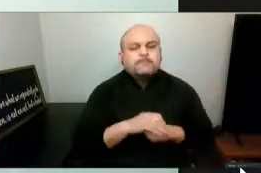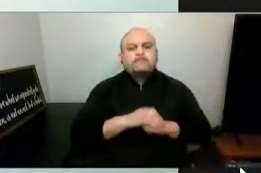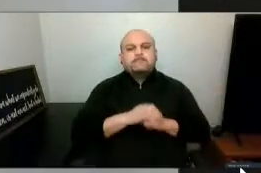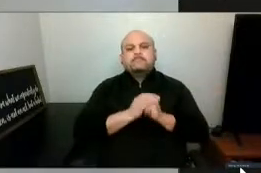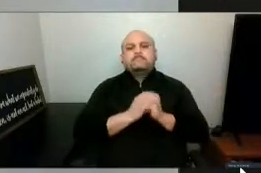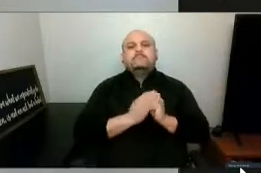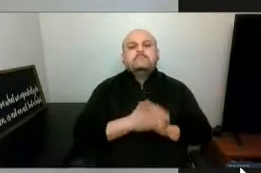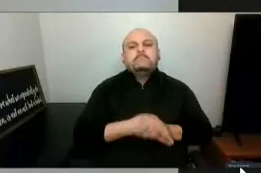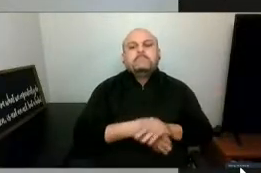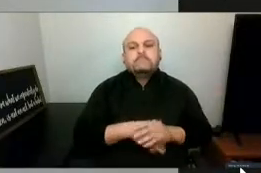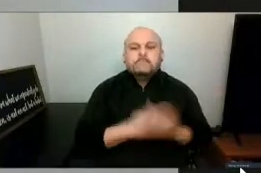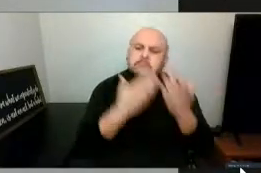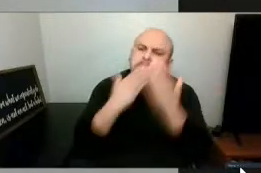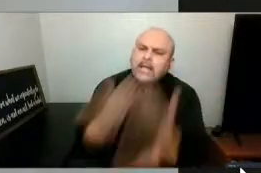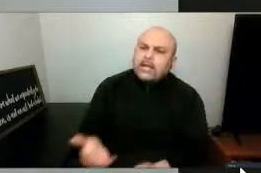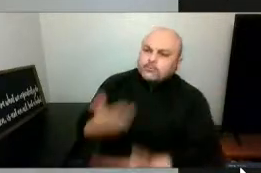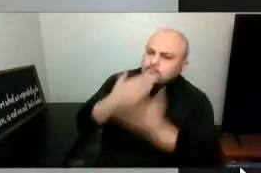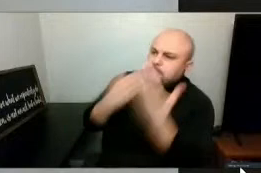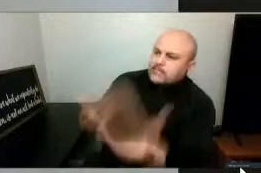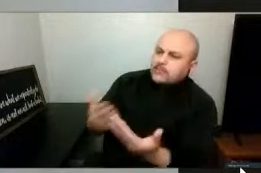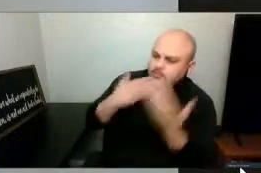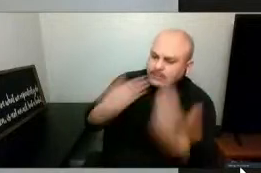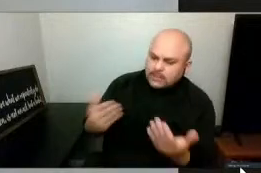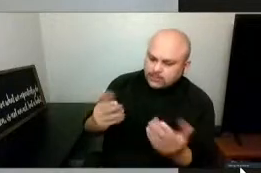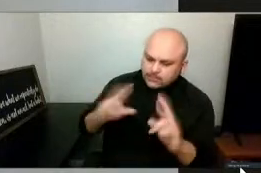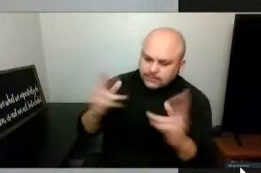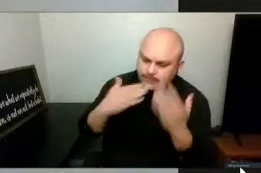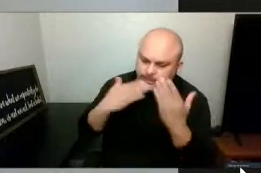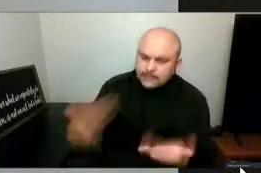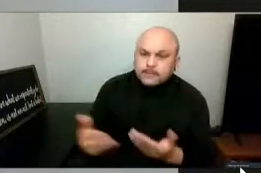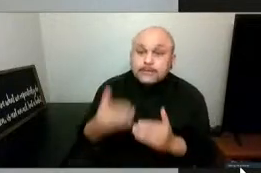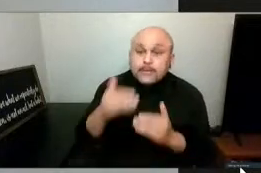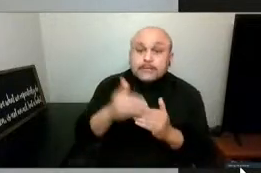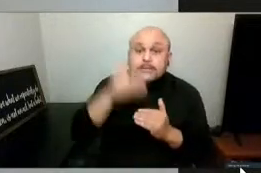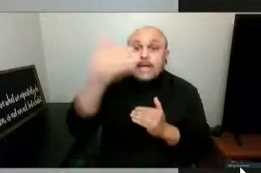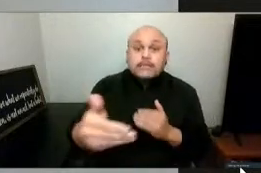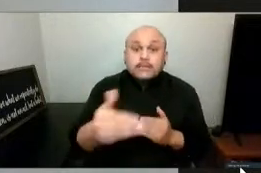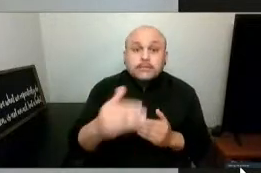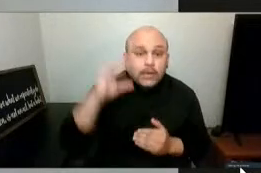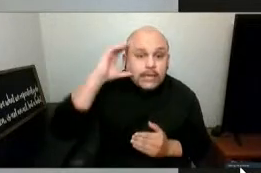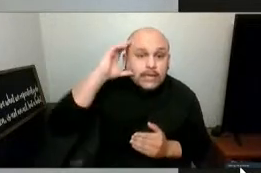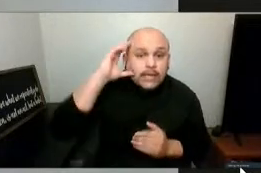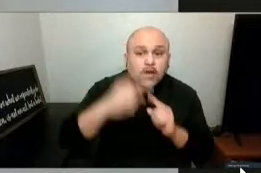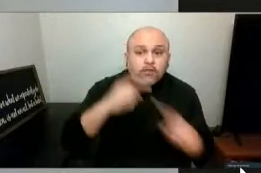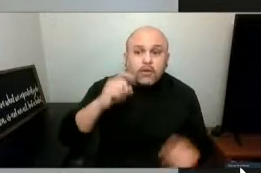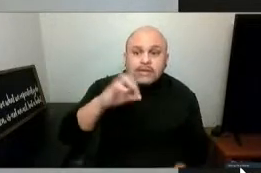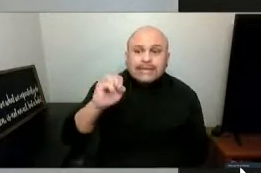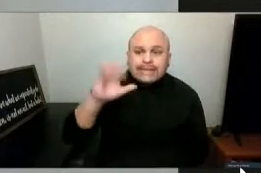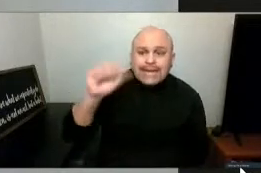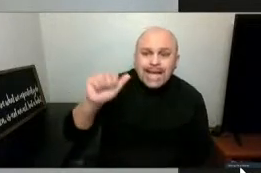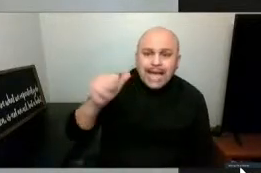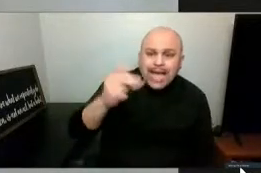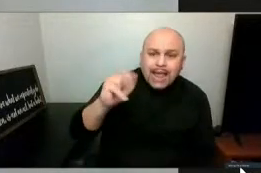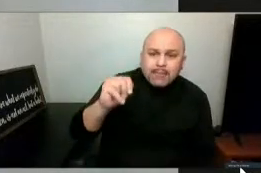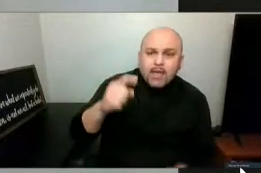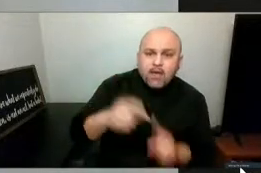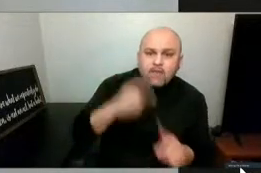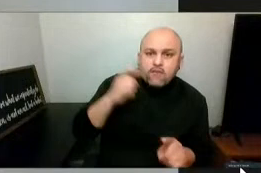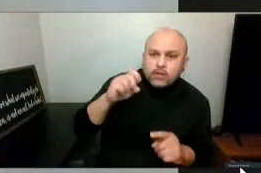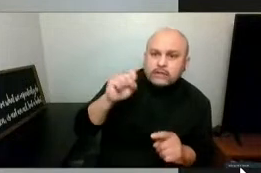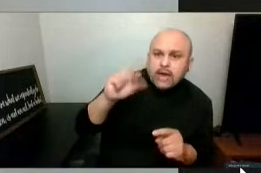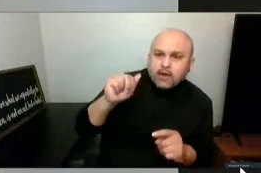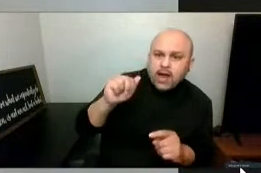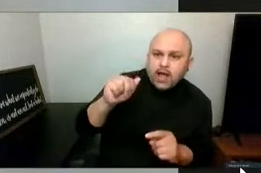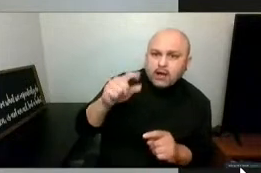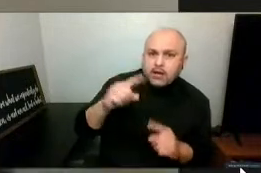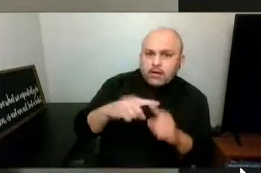Thank you, Ms. Veltri. Next, we will hear from Ms. Jessica Halem from the Tegan and Sarah Foundation. You have 3